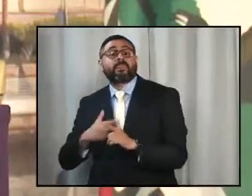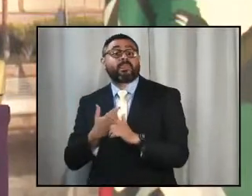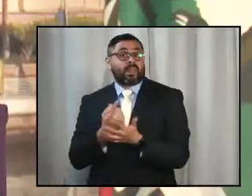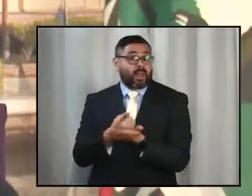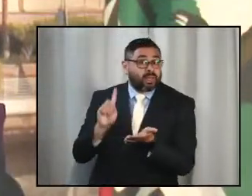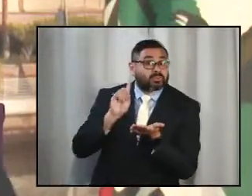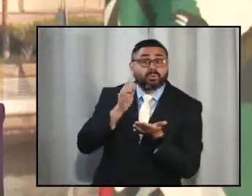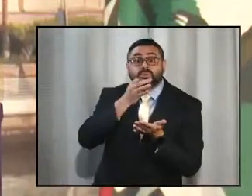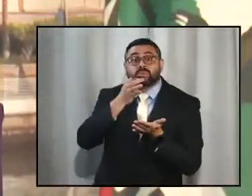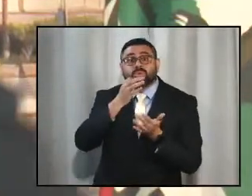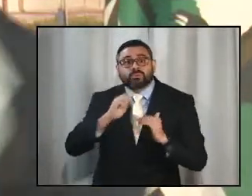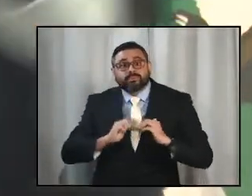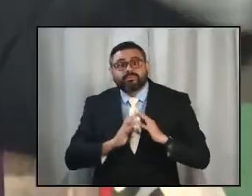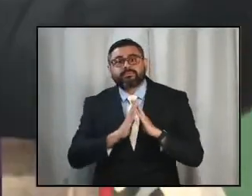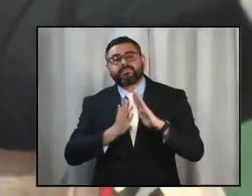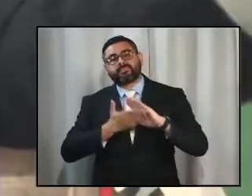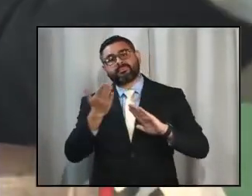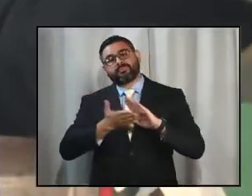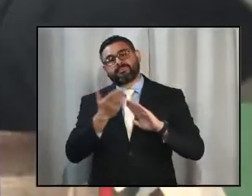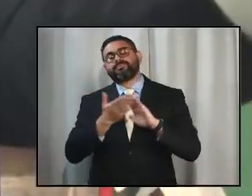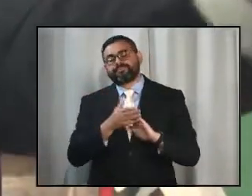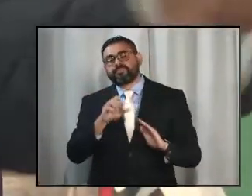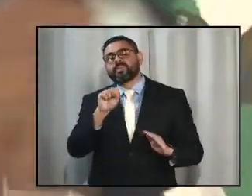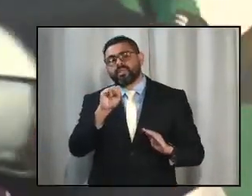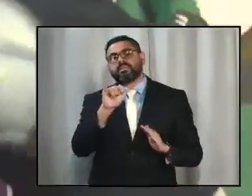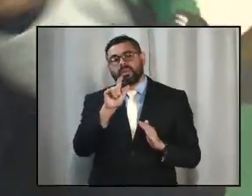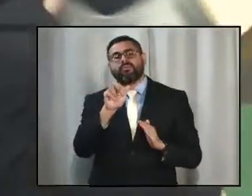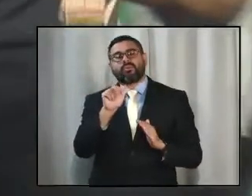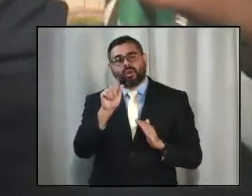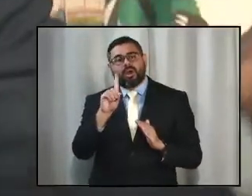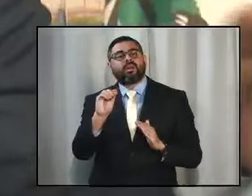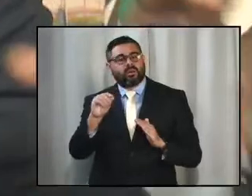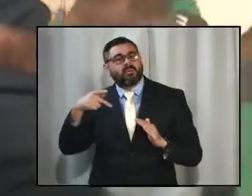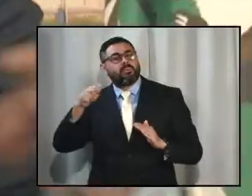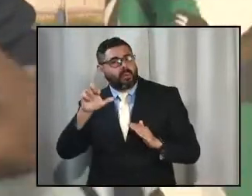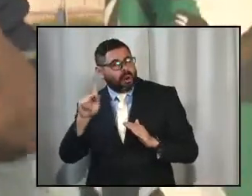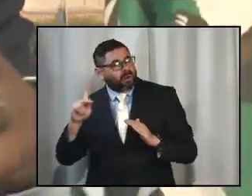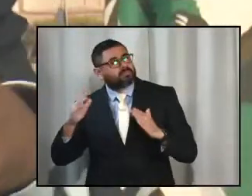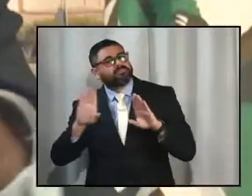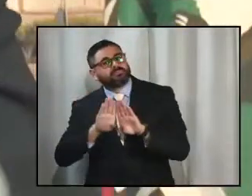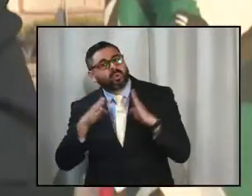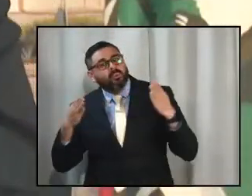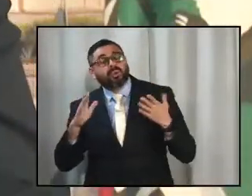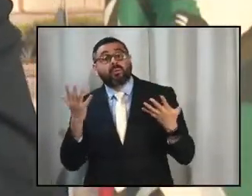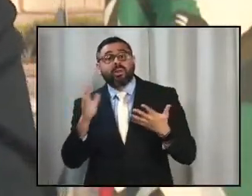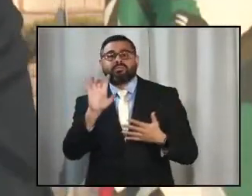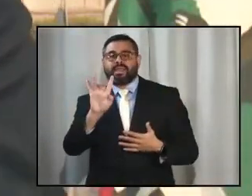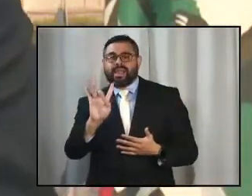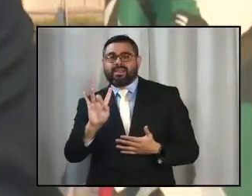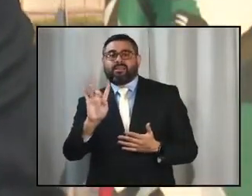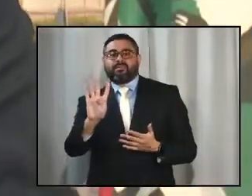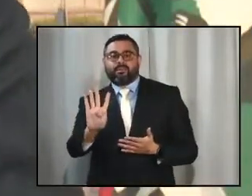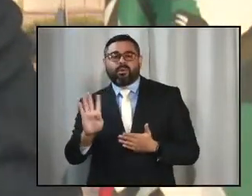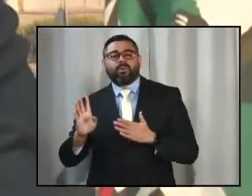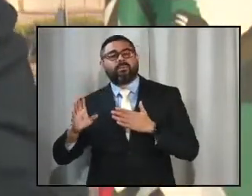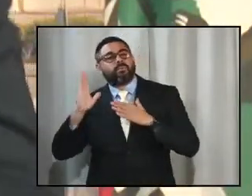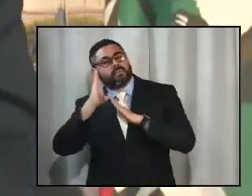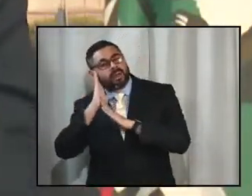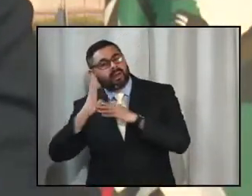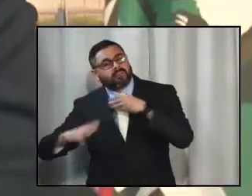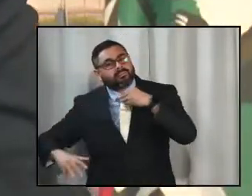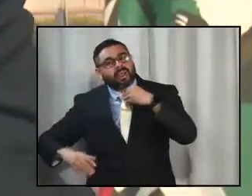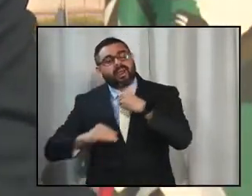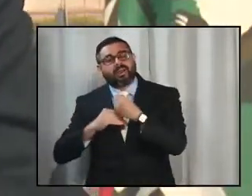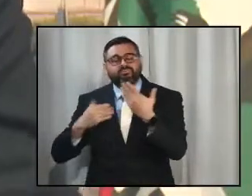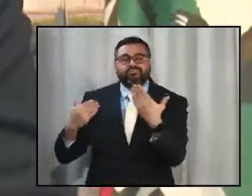our soon-to-be open winter shelter at Silverado Park on the west side will give us an additional 84 beds, which are vitally needed